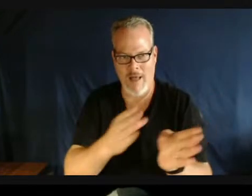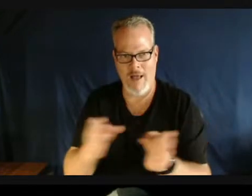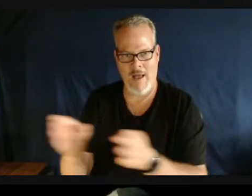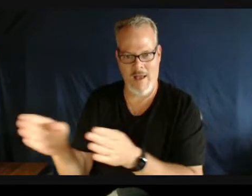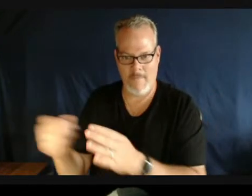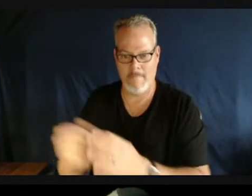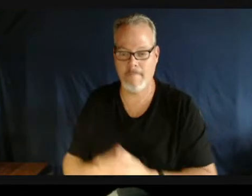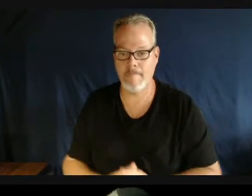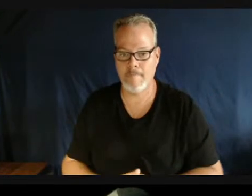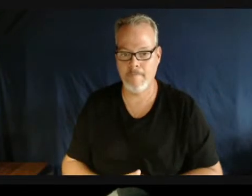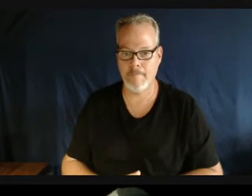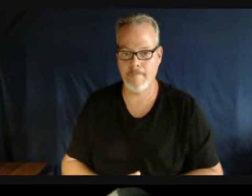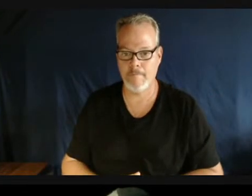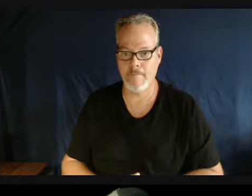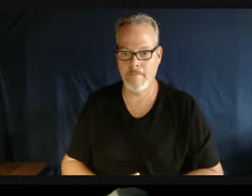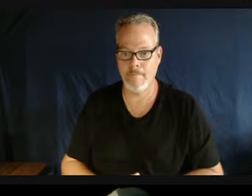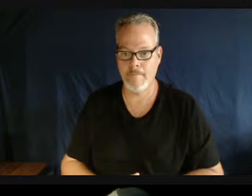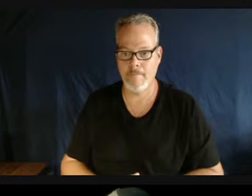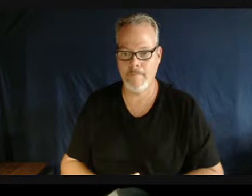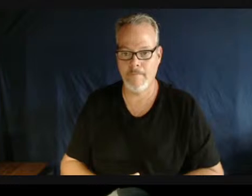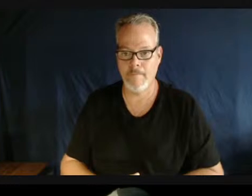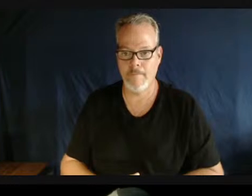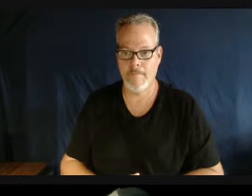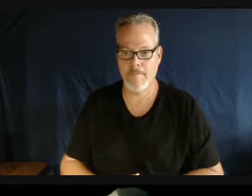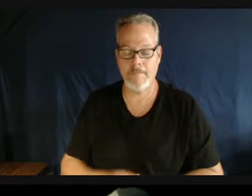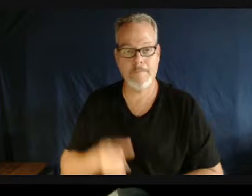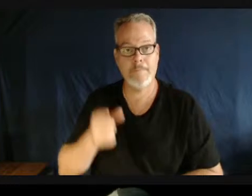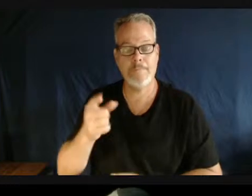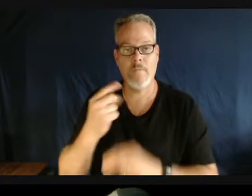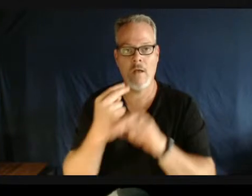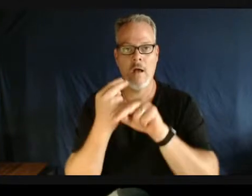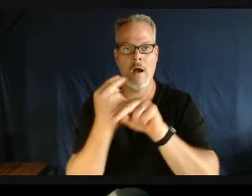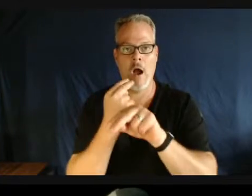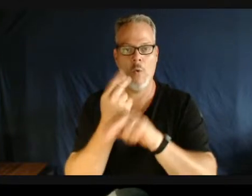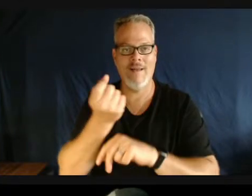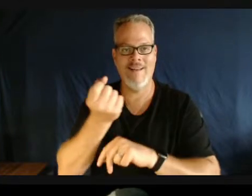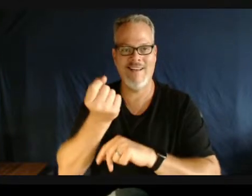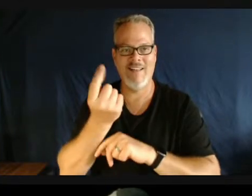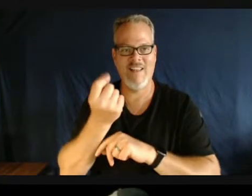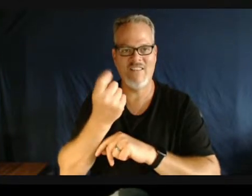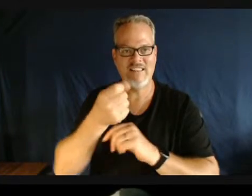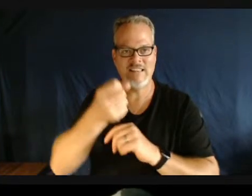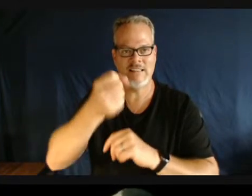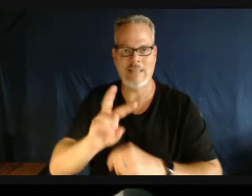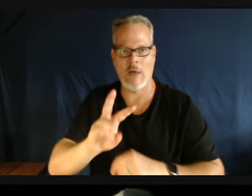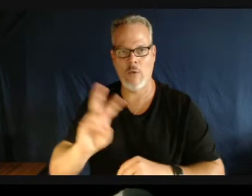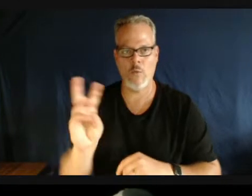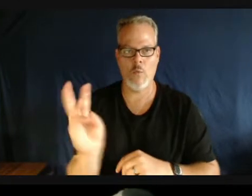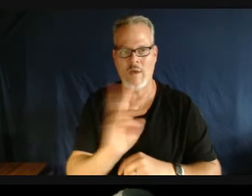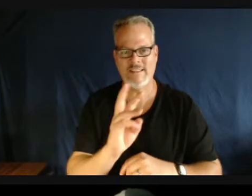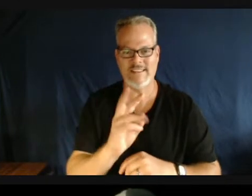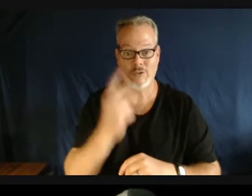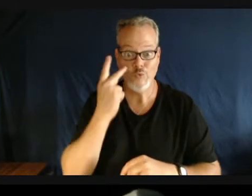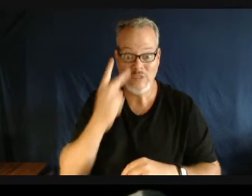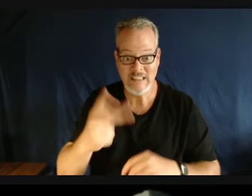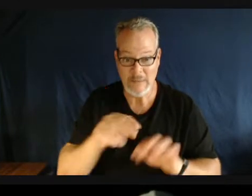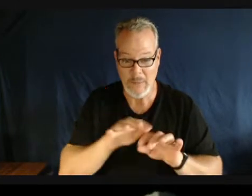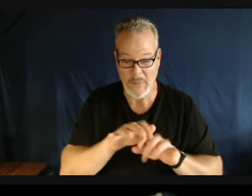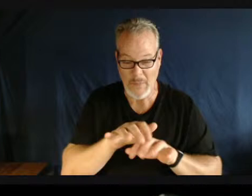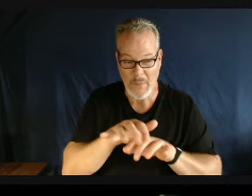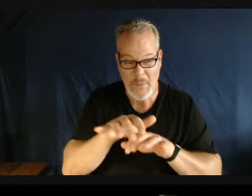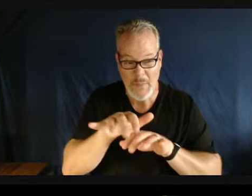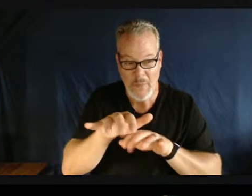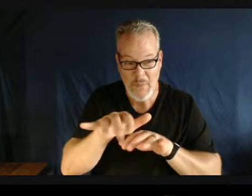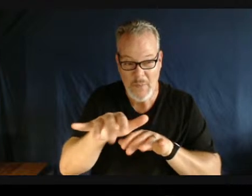Here is the Highway 11, southwest of the summit, and here you see the accumulation of tephra and Pele's hairs that's on